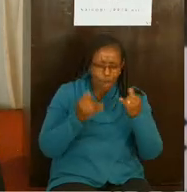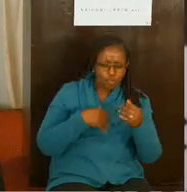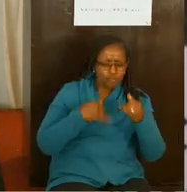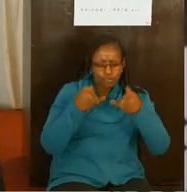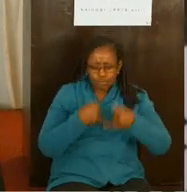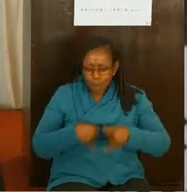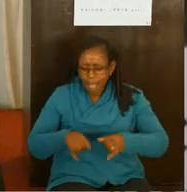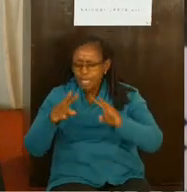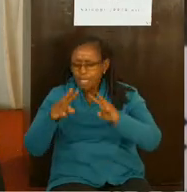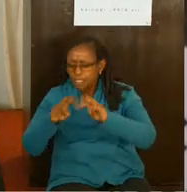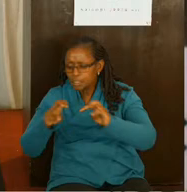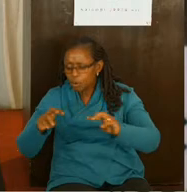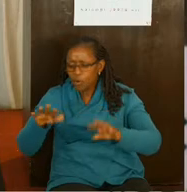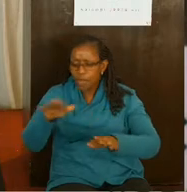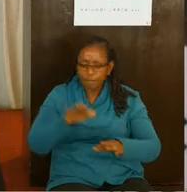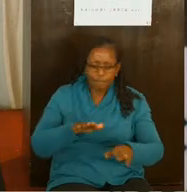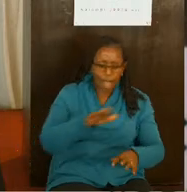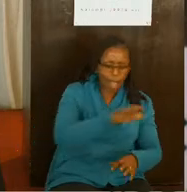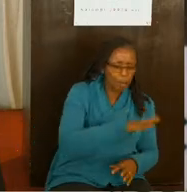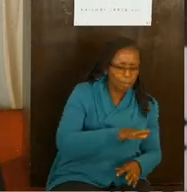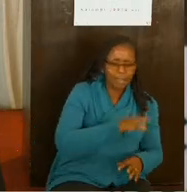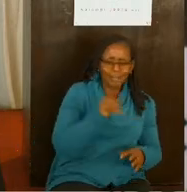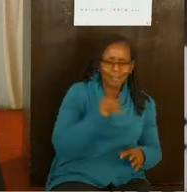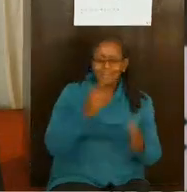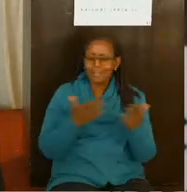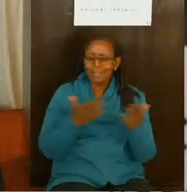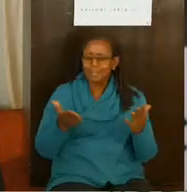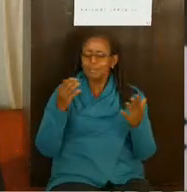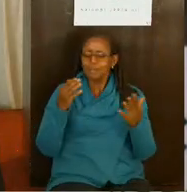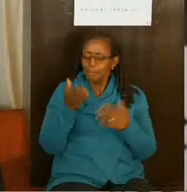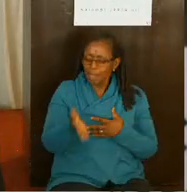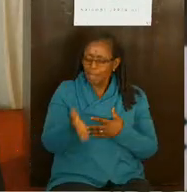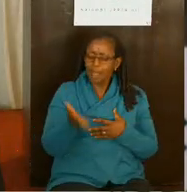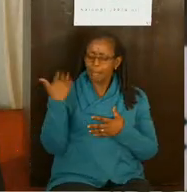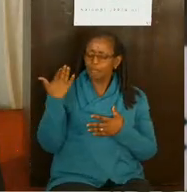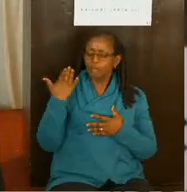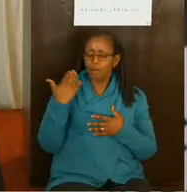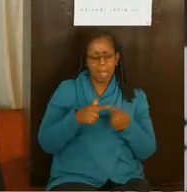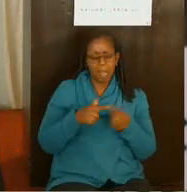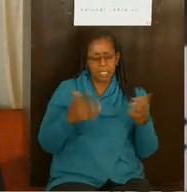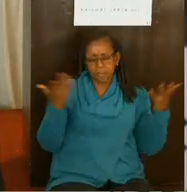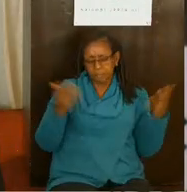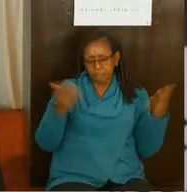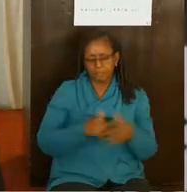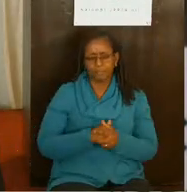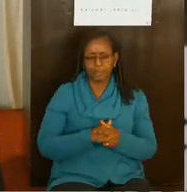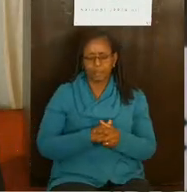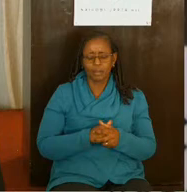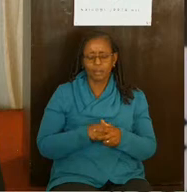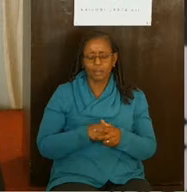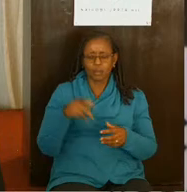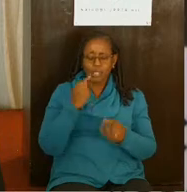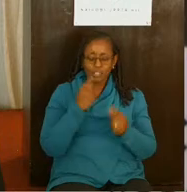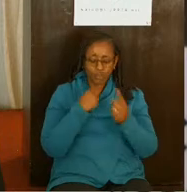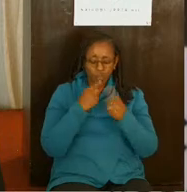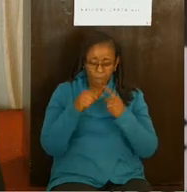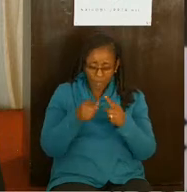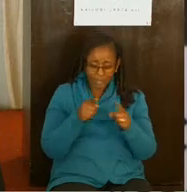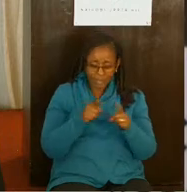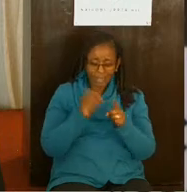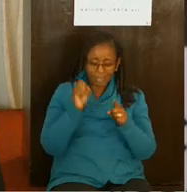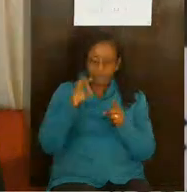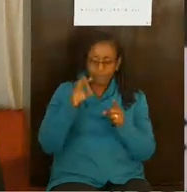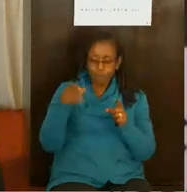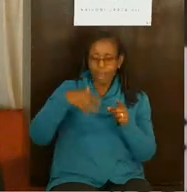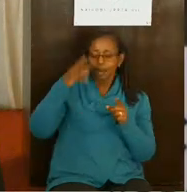the environment things were there but it is we talk about as if we've got it from the West no